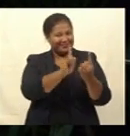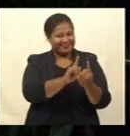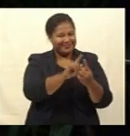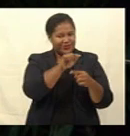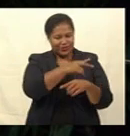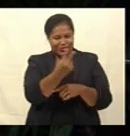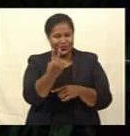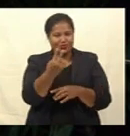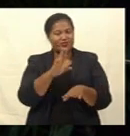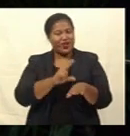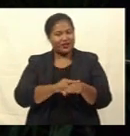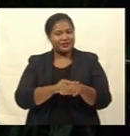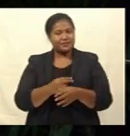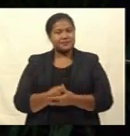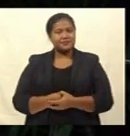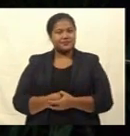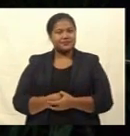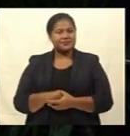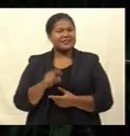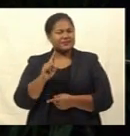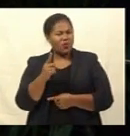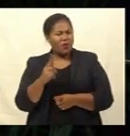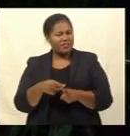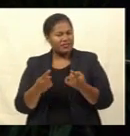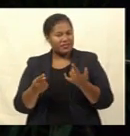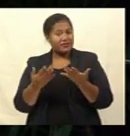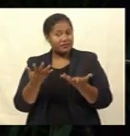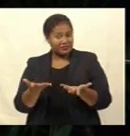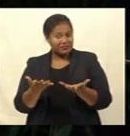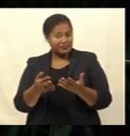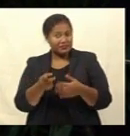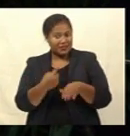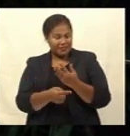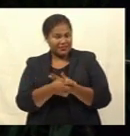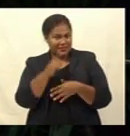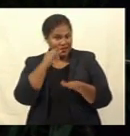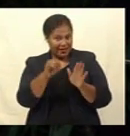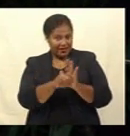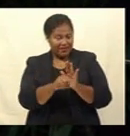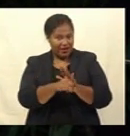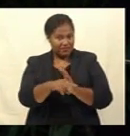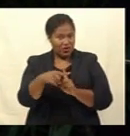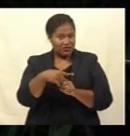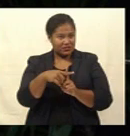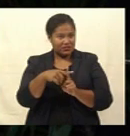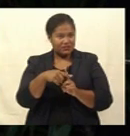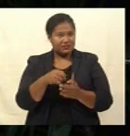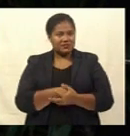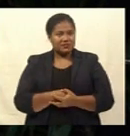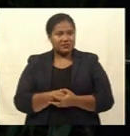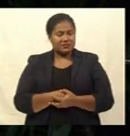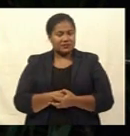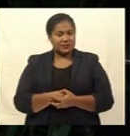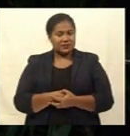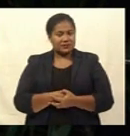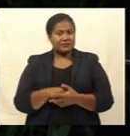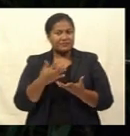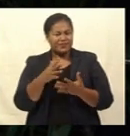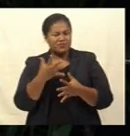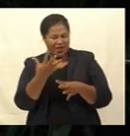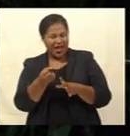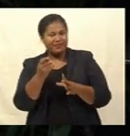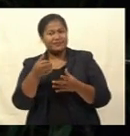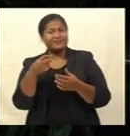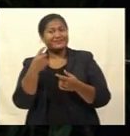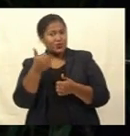2 doctors. If there's one thing, Edwin, that these recent cases identify, it's the ease and efficiency of having the Care Fiji app